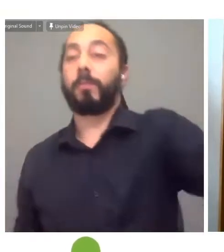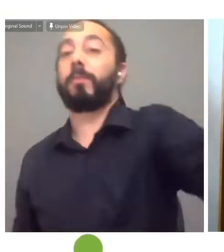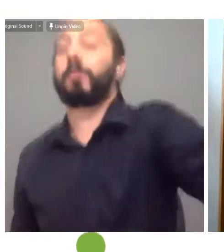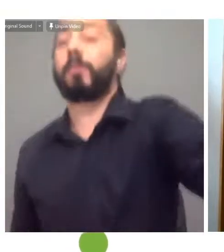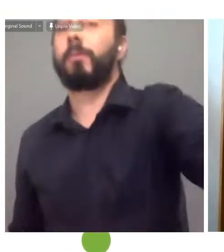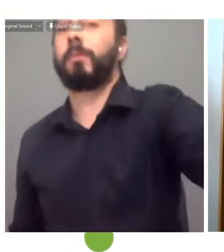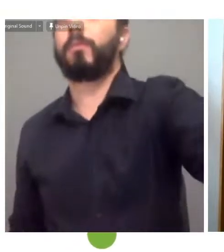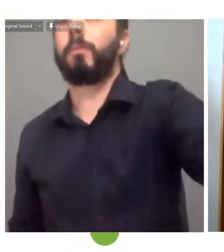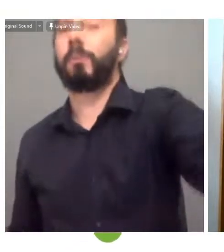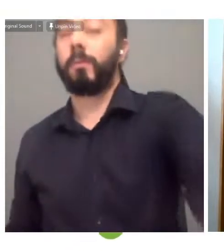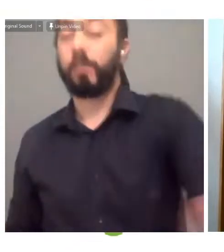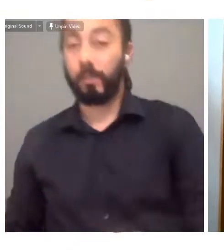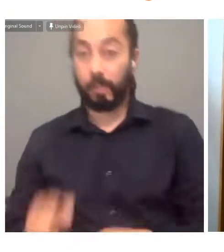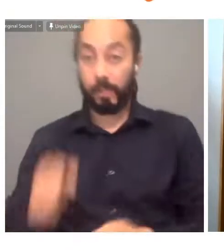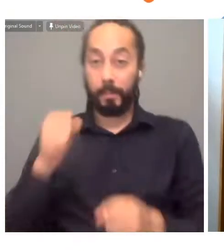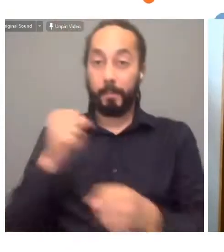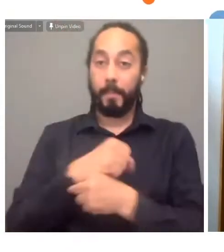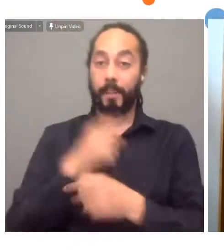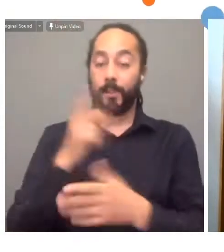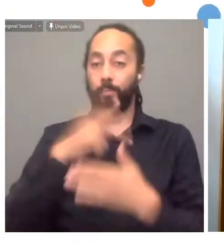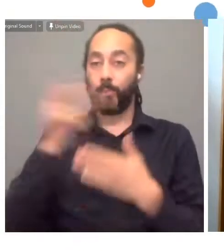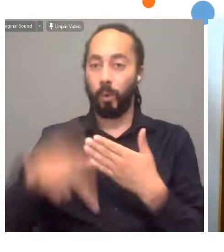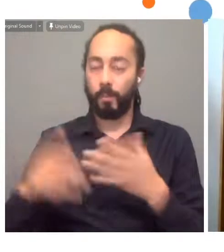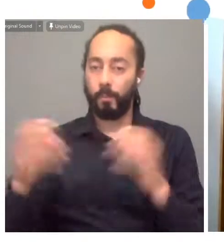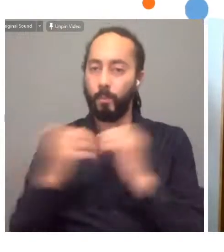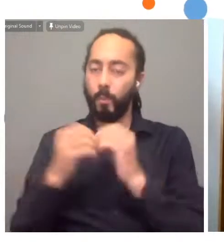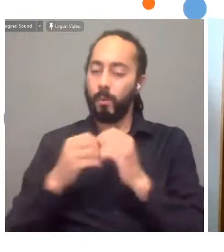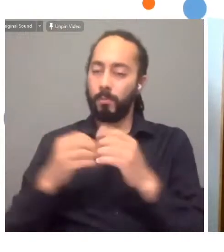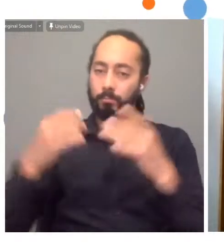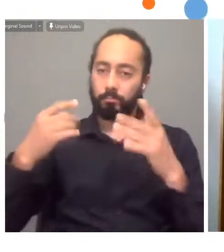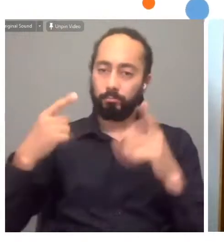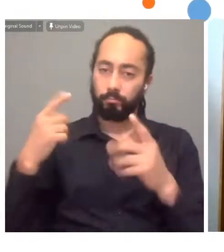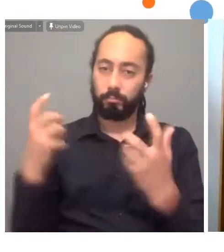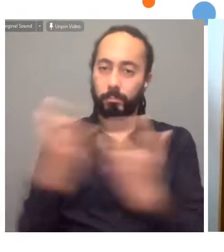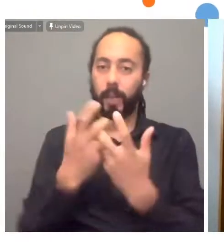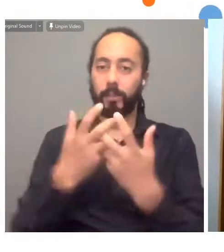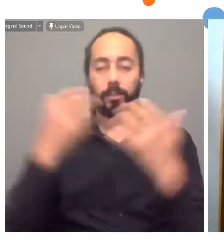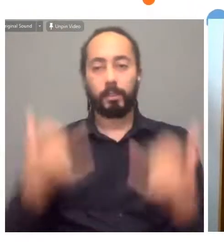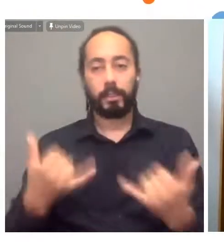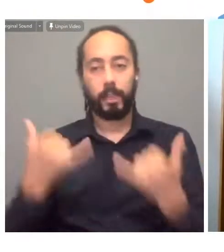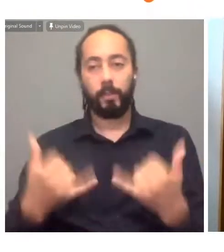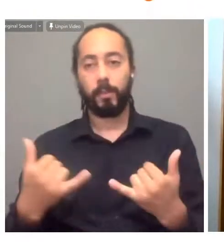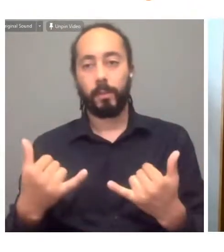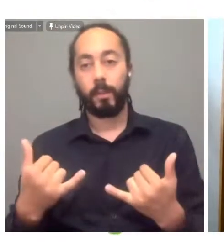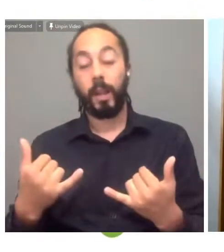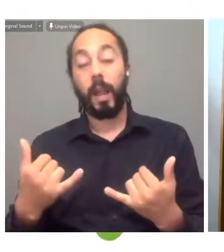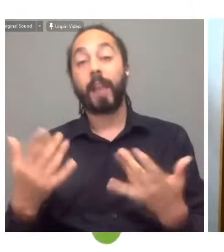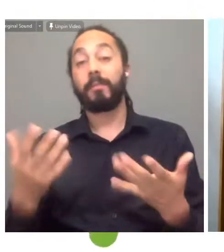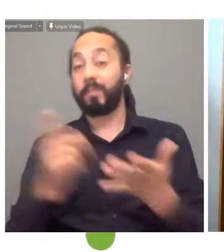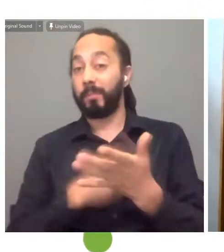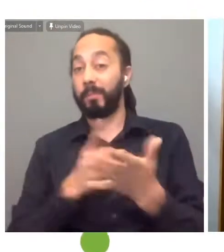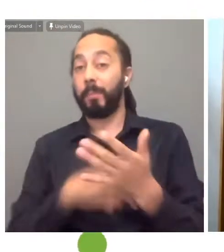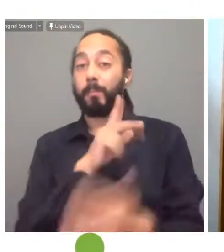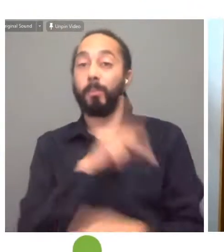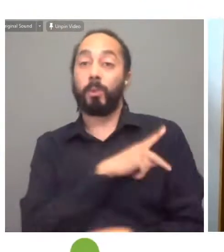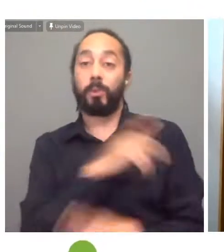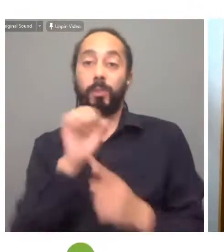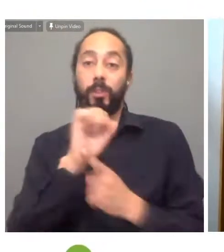relevant to as many of your organization and in many cases personal situations